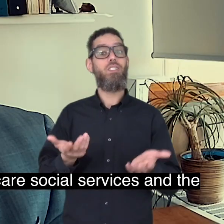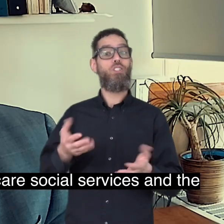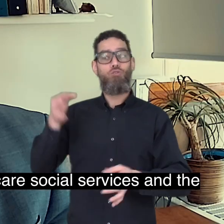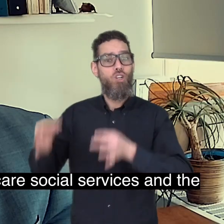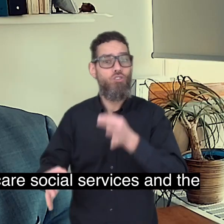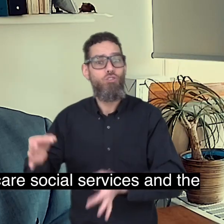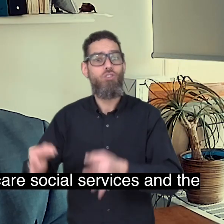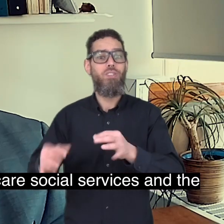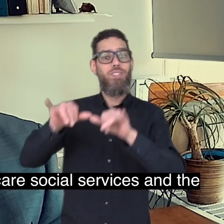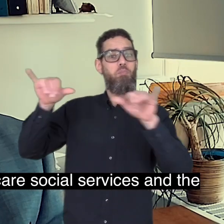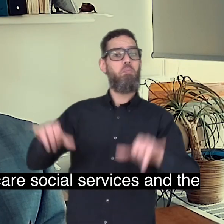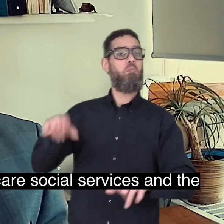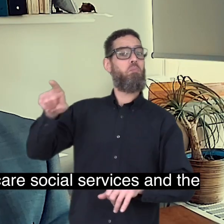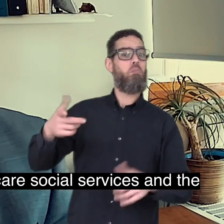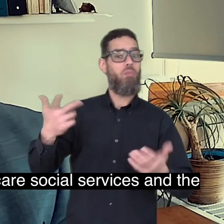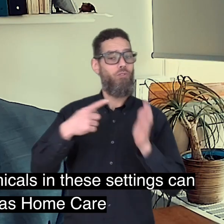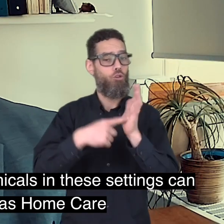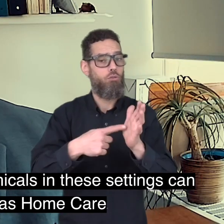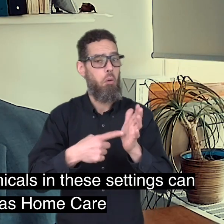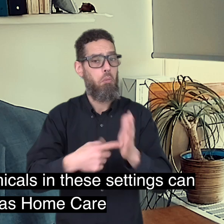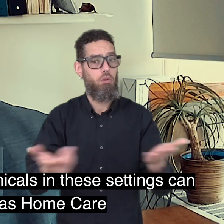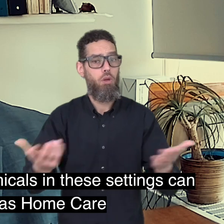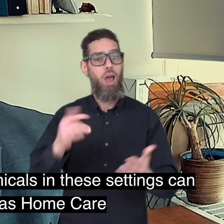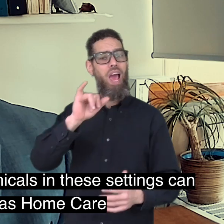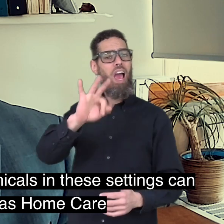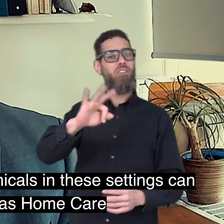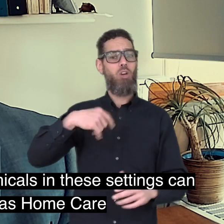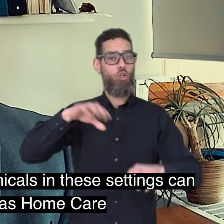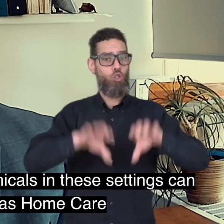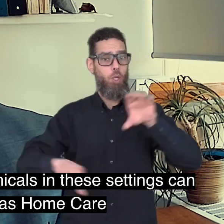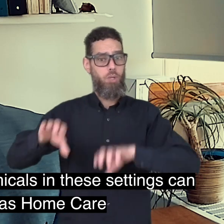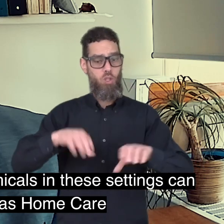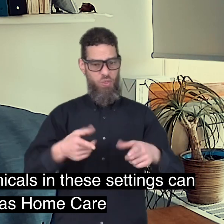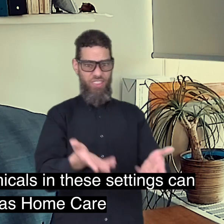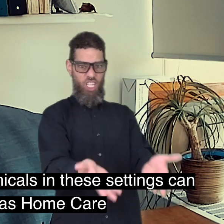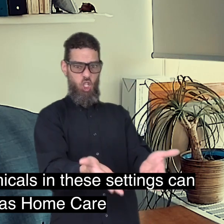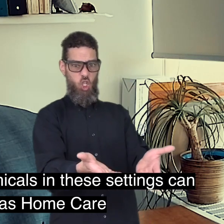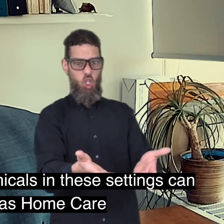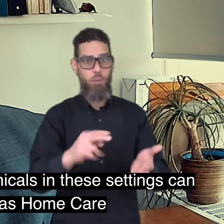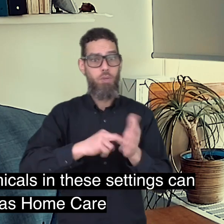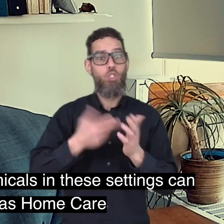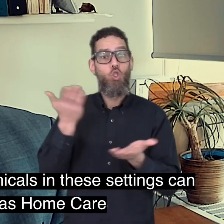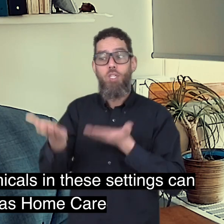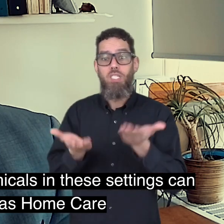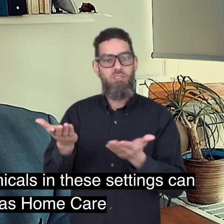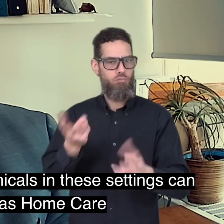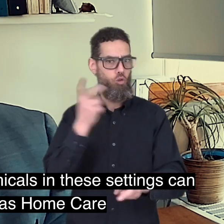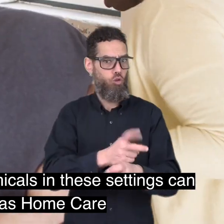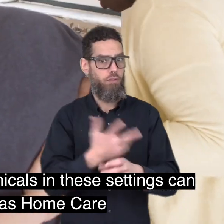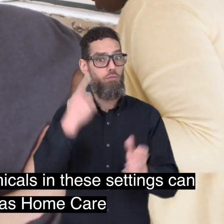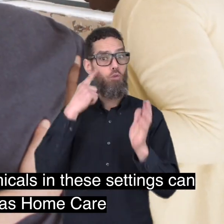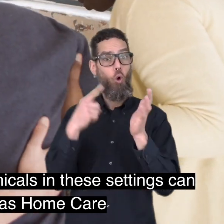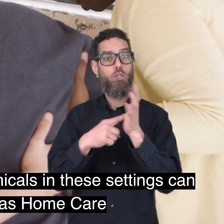example, exposure to fragrances and other toxic chemicals in these settings can exacerbate symptoms and make services such